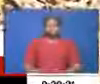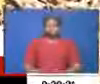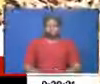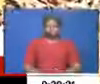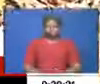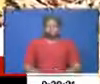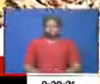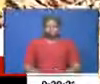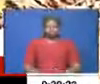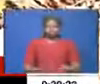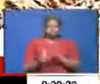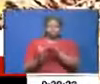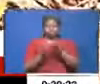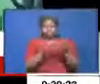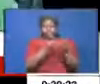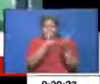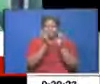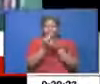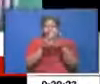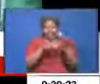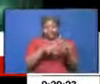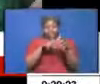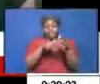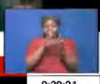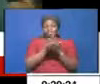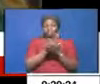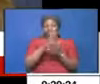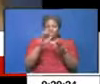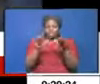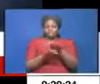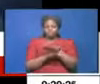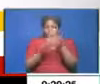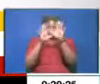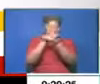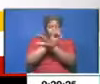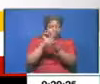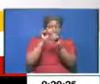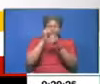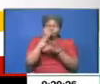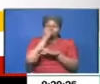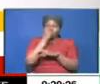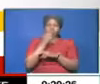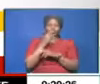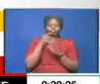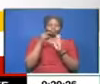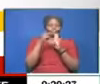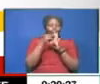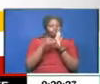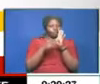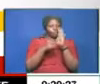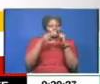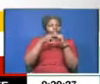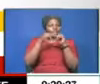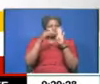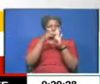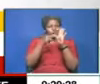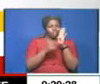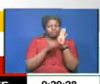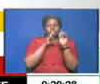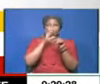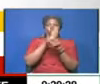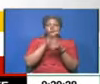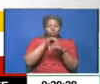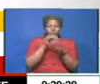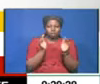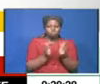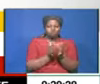To turn around the agriculture sector, Deputy President William Ruto centered his 7-point manifesto on smallholder agriculture